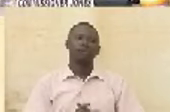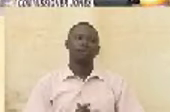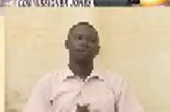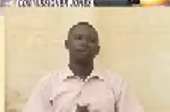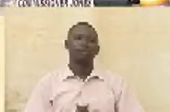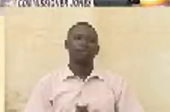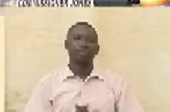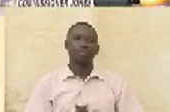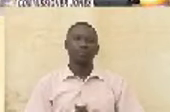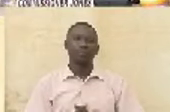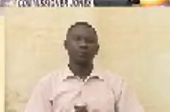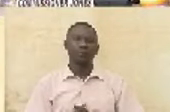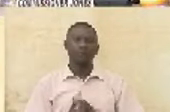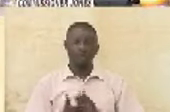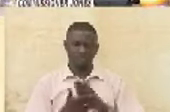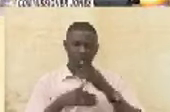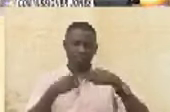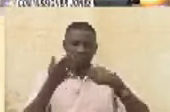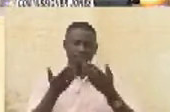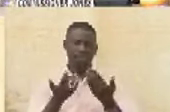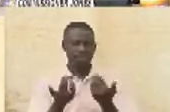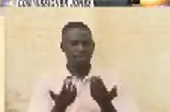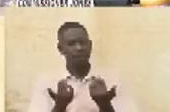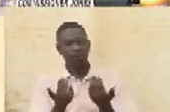Go ahead, please. Tenteng.